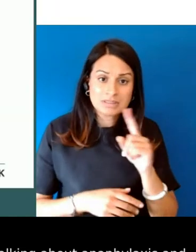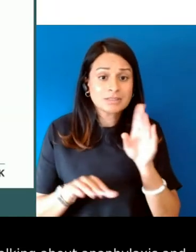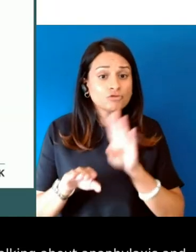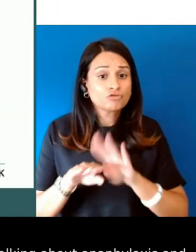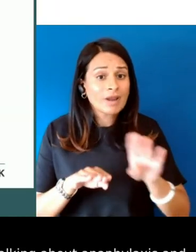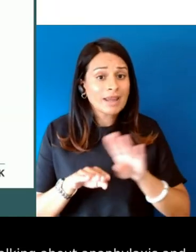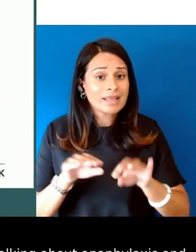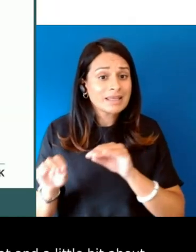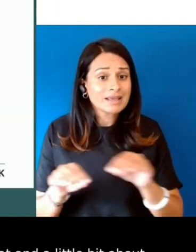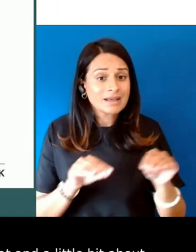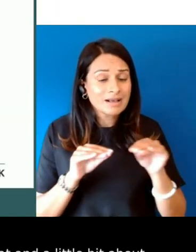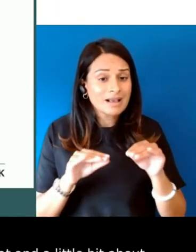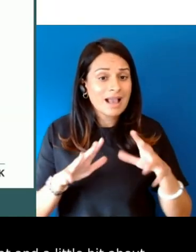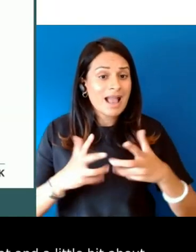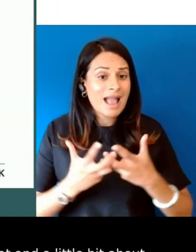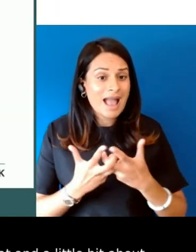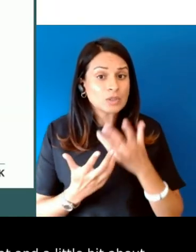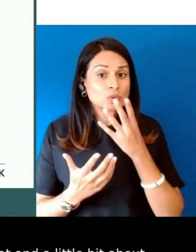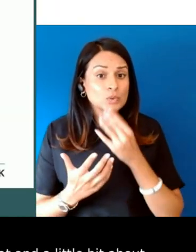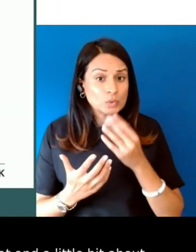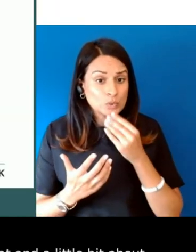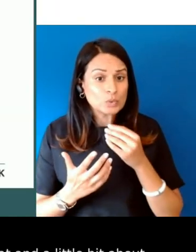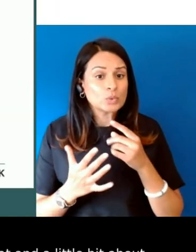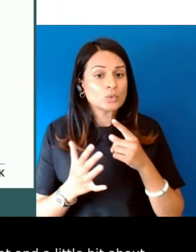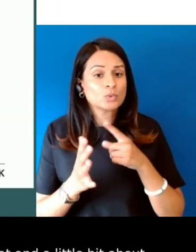to use an auto injector